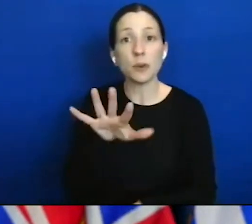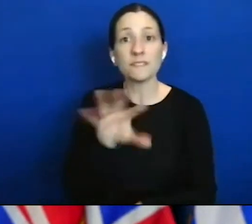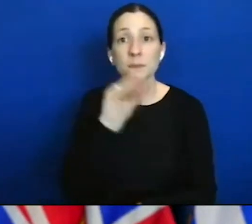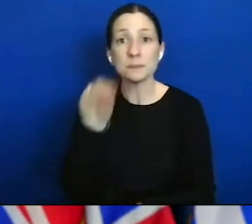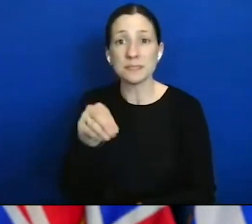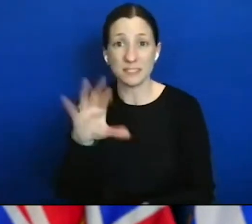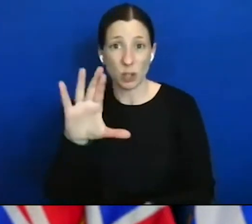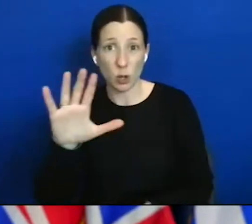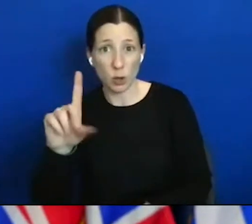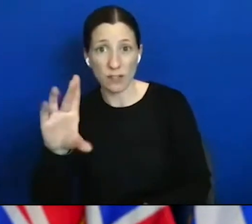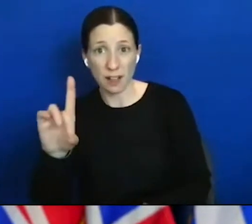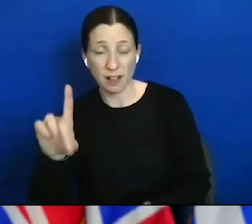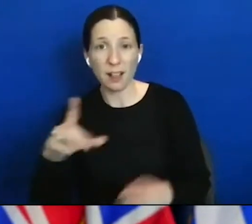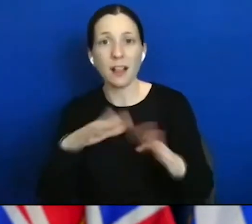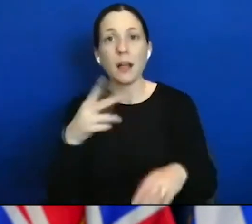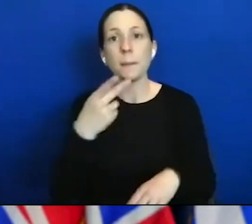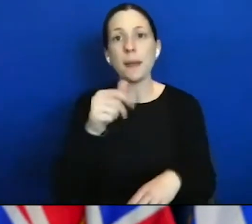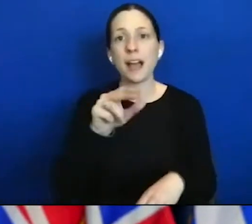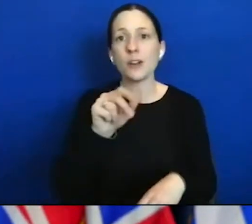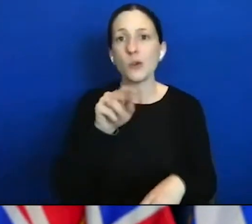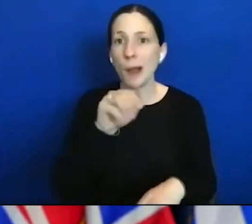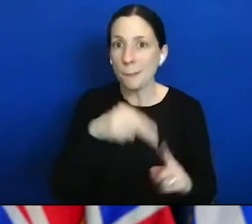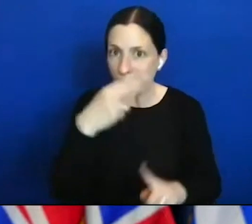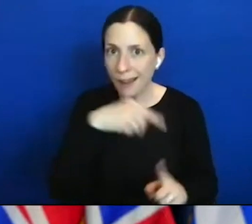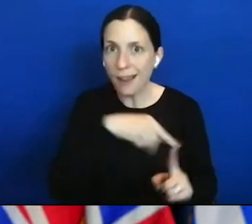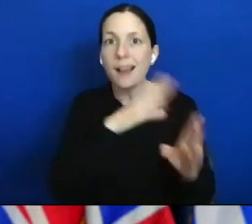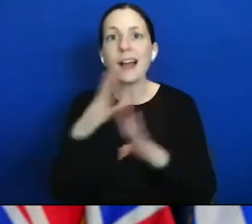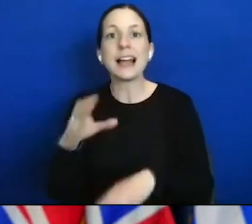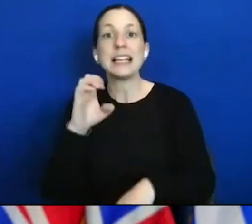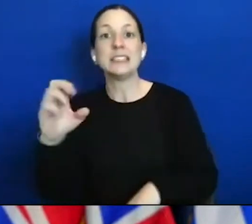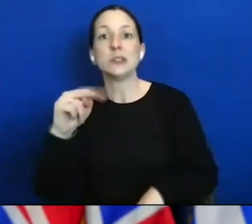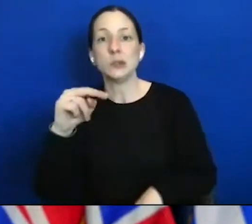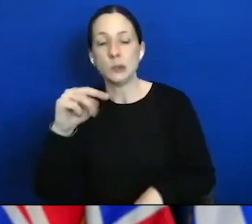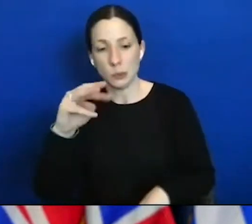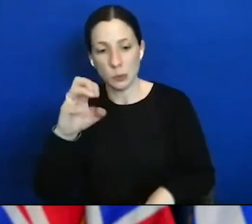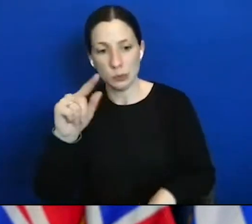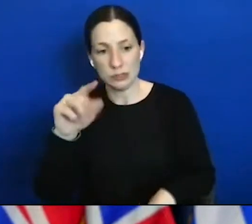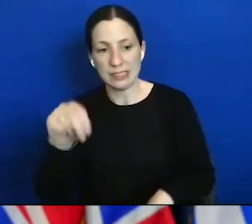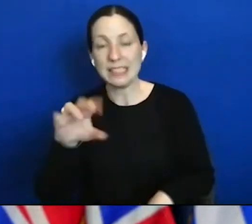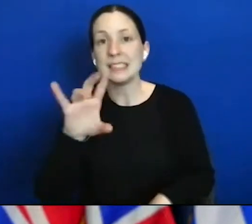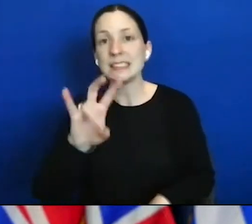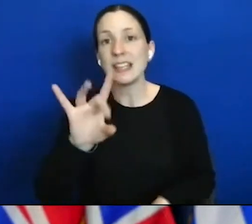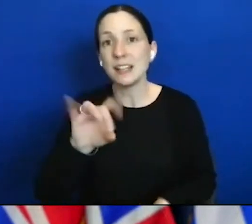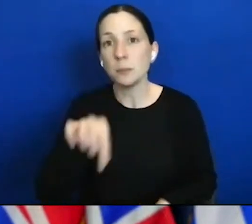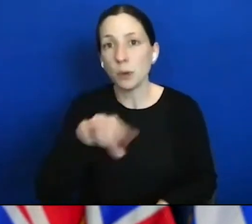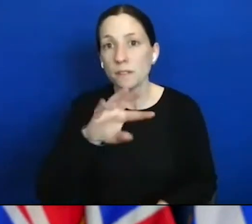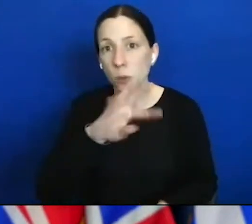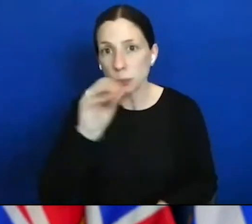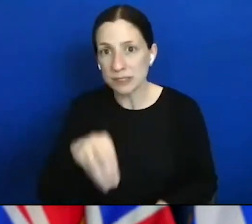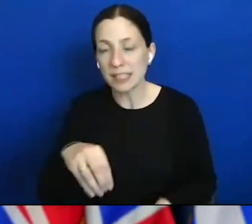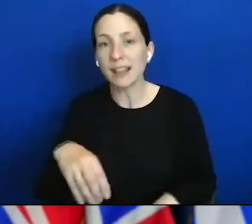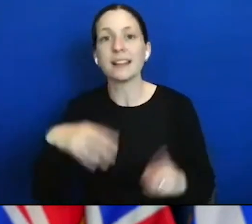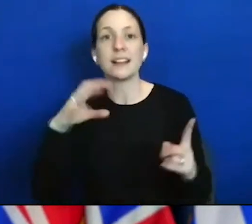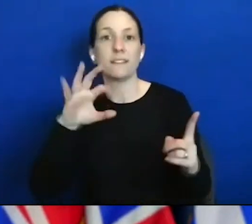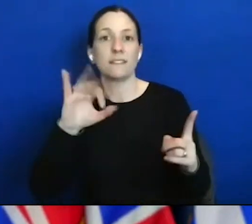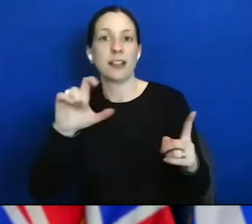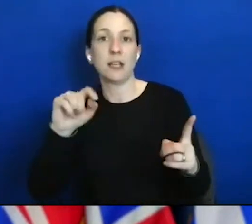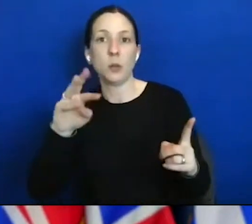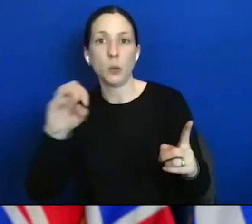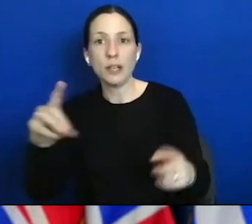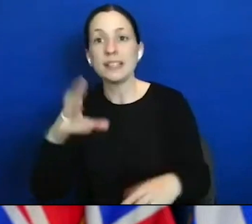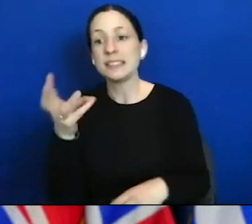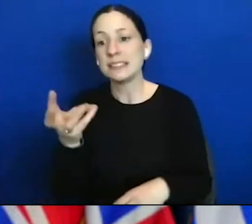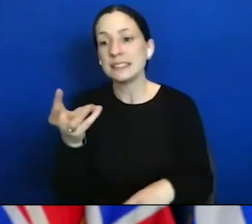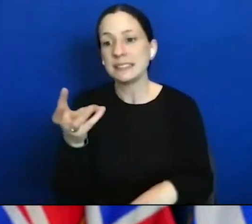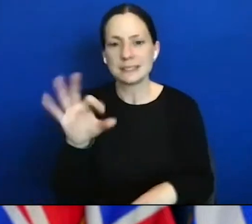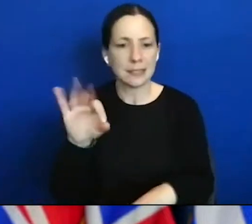Cloverdale, 75.3% in Panorama, 72% in East Newton, 74.8% in Fleetwood, 69.7%